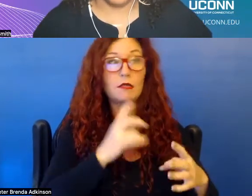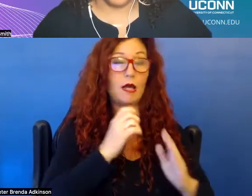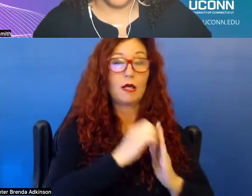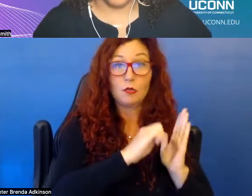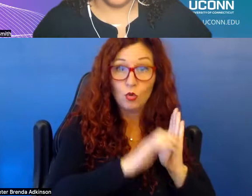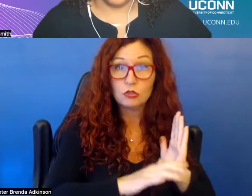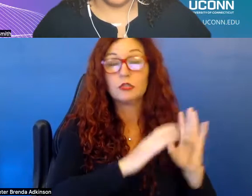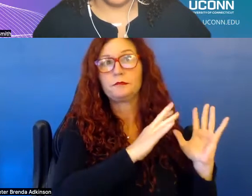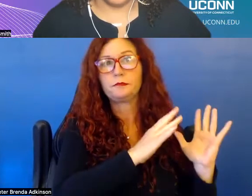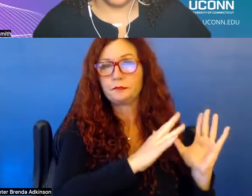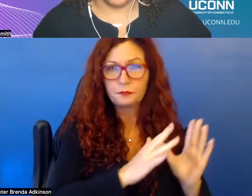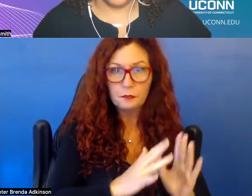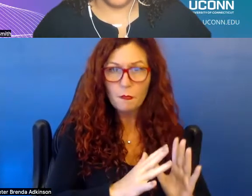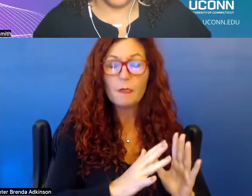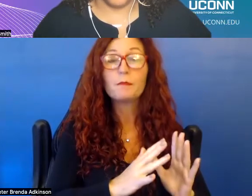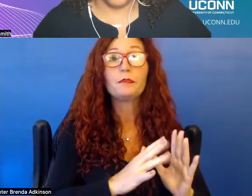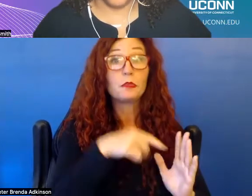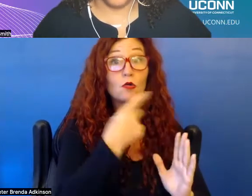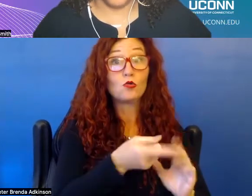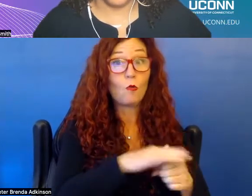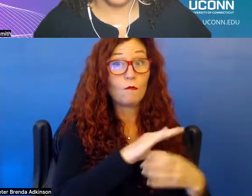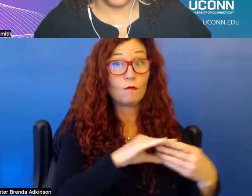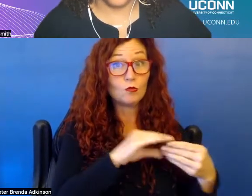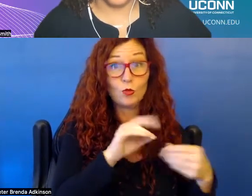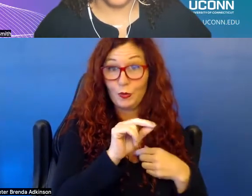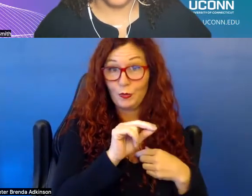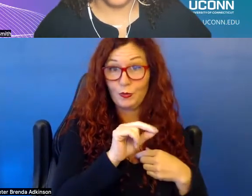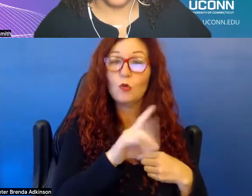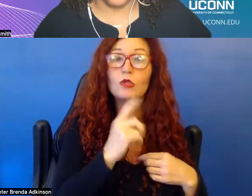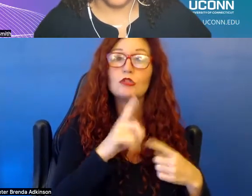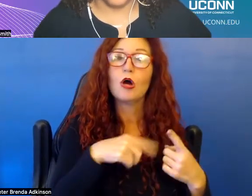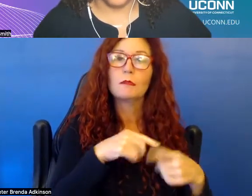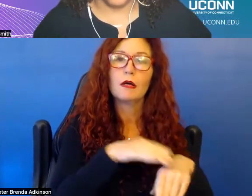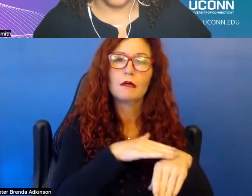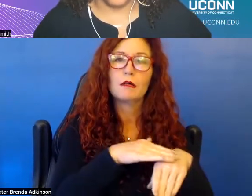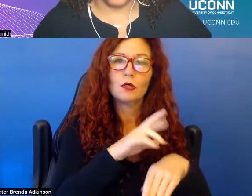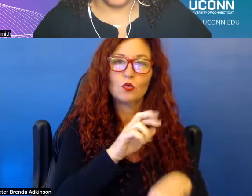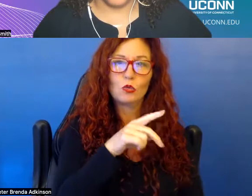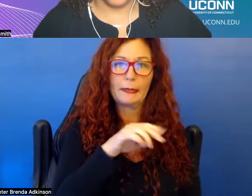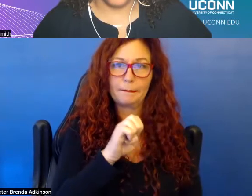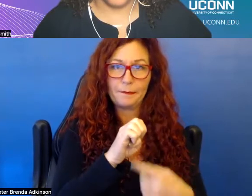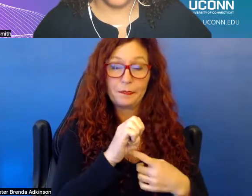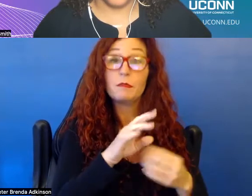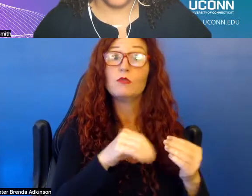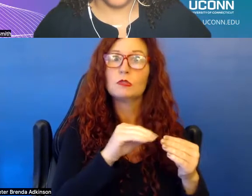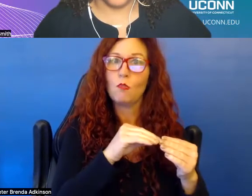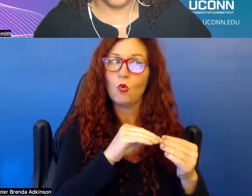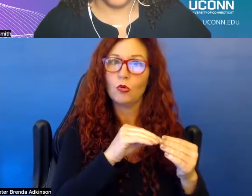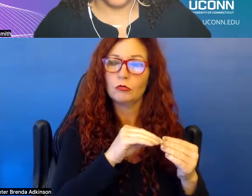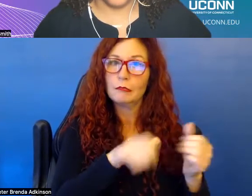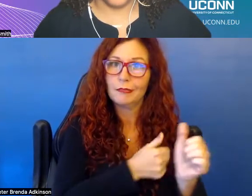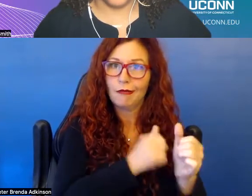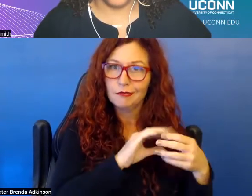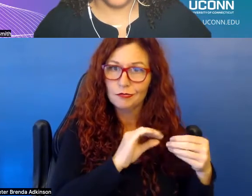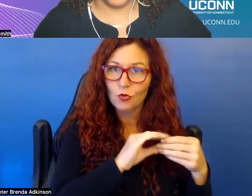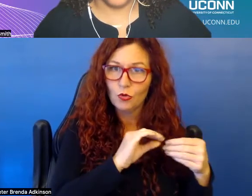had shame about the one night stand after the rape and questioning. So there are all those kind of layers that I've been able to pull back as